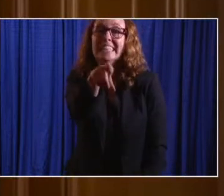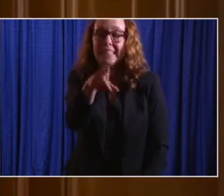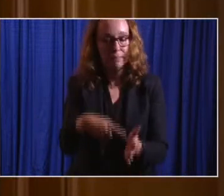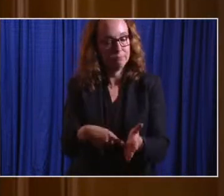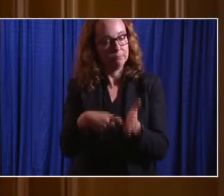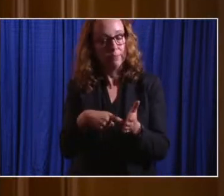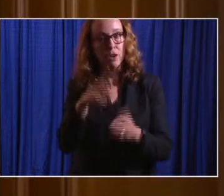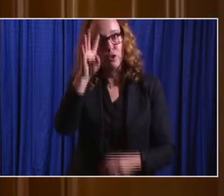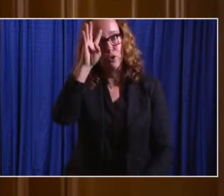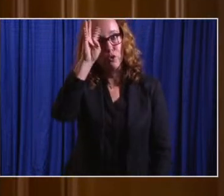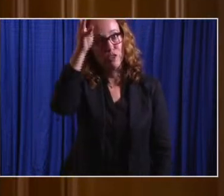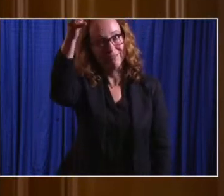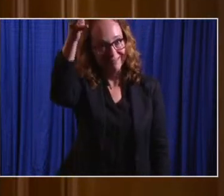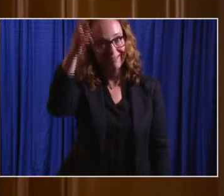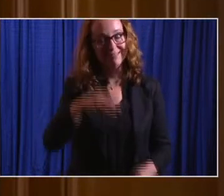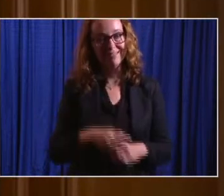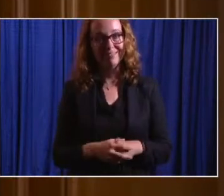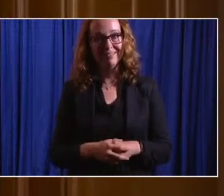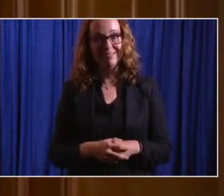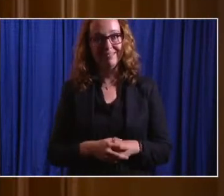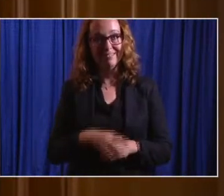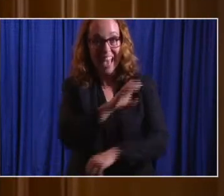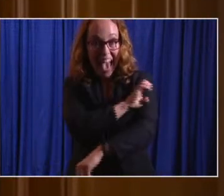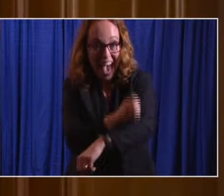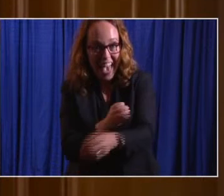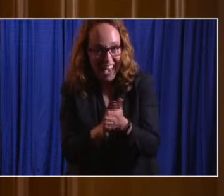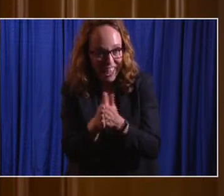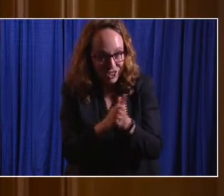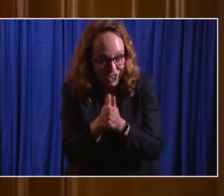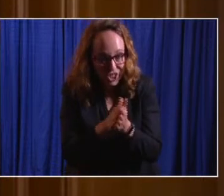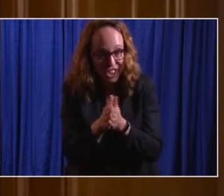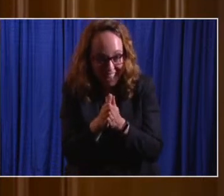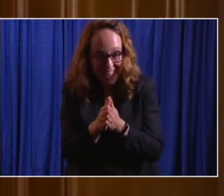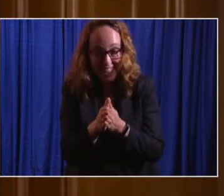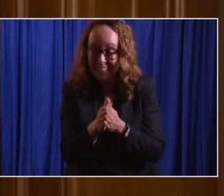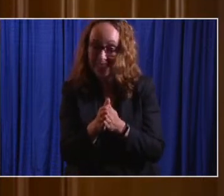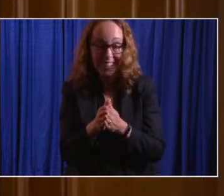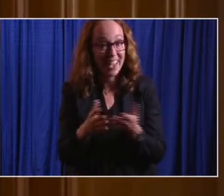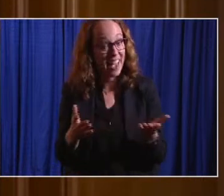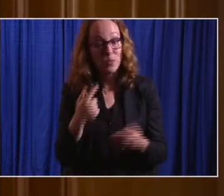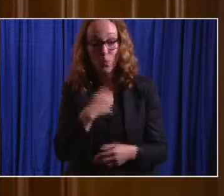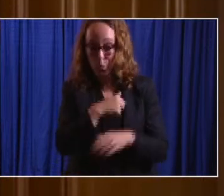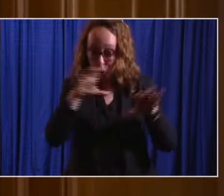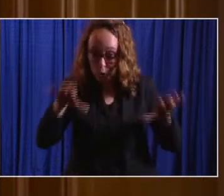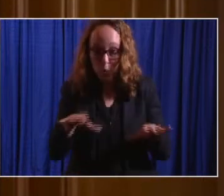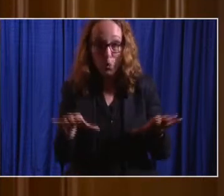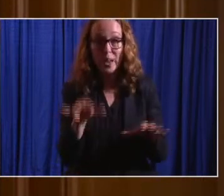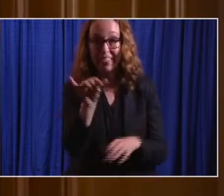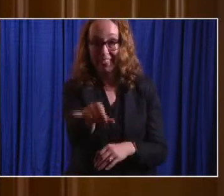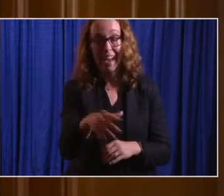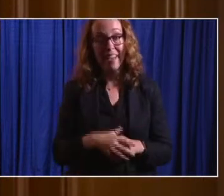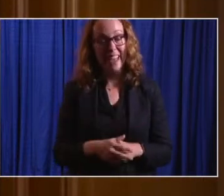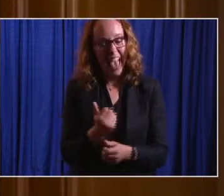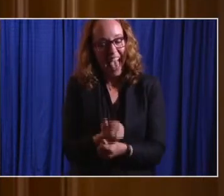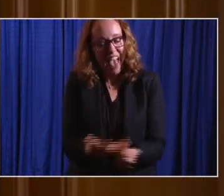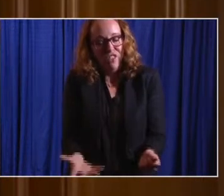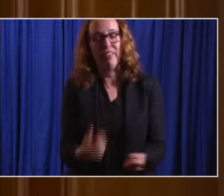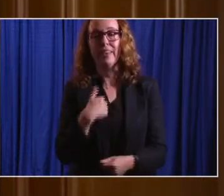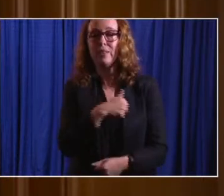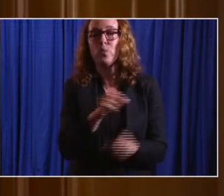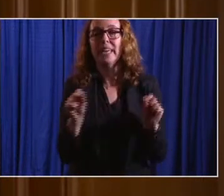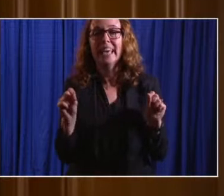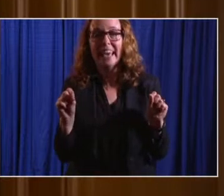It takes some real energy level, and that's what we're doing. We're doing everything that we can to get it out